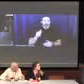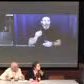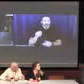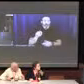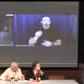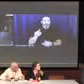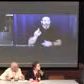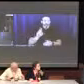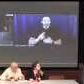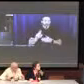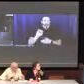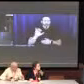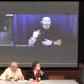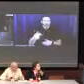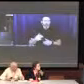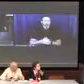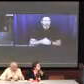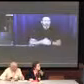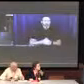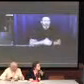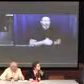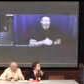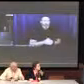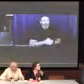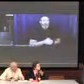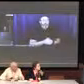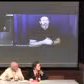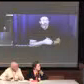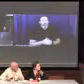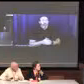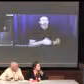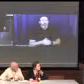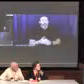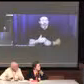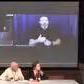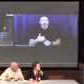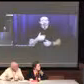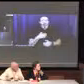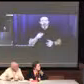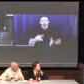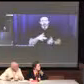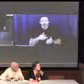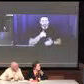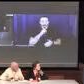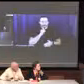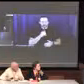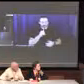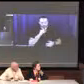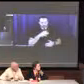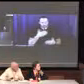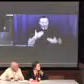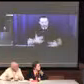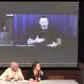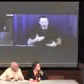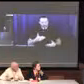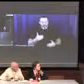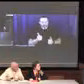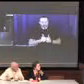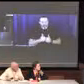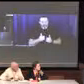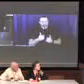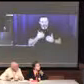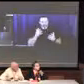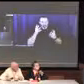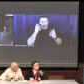visual description of myself. I'm a middle-aged woman with dark, short hair